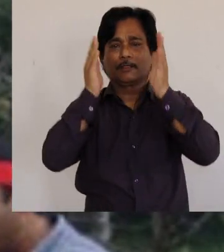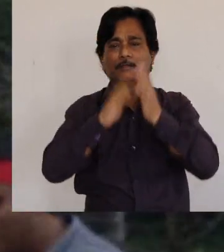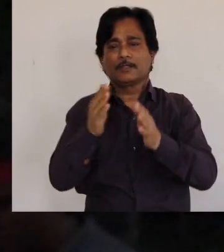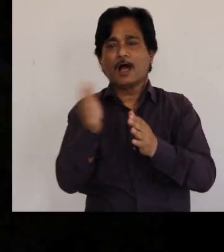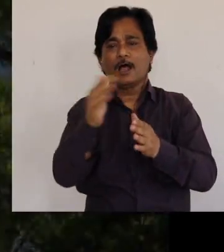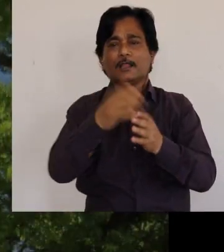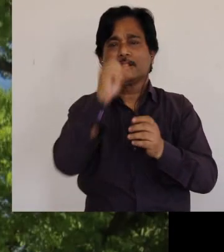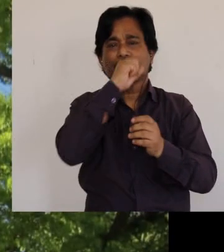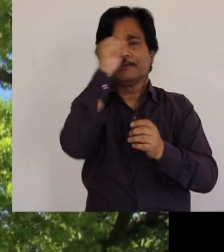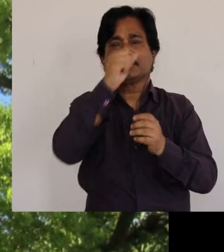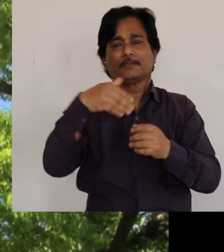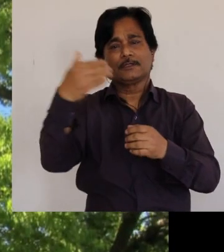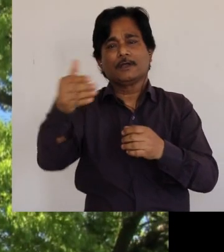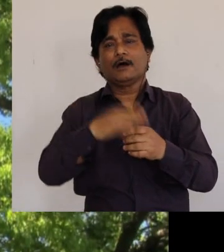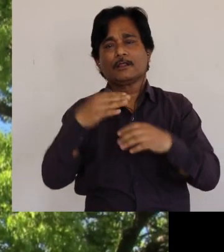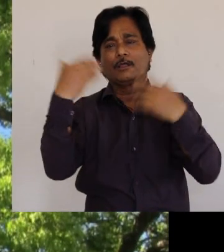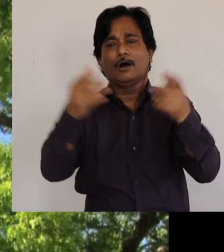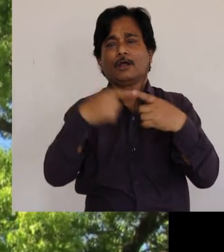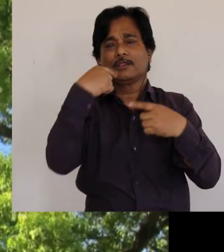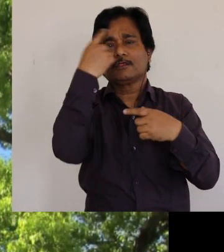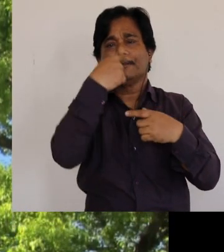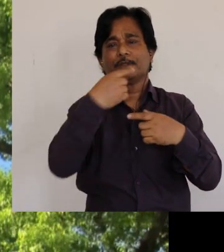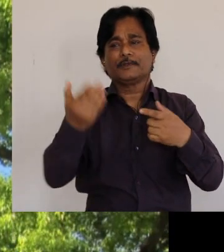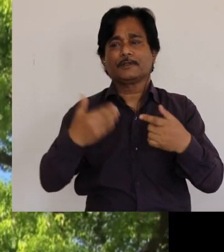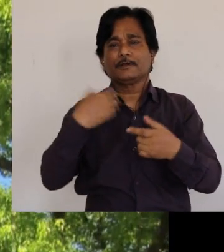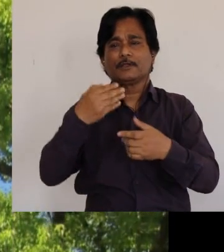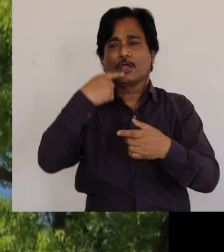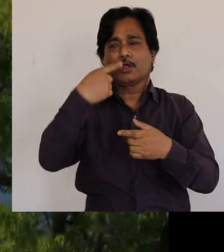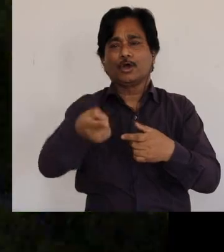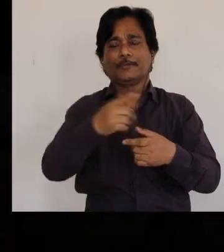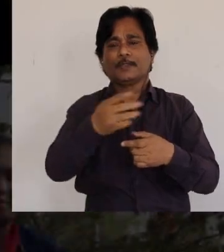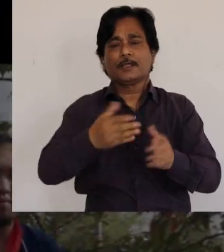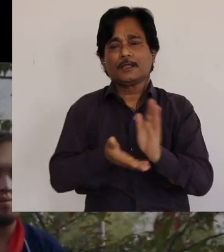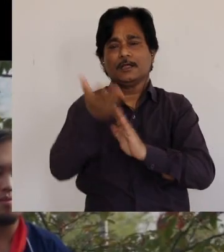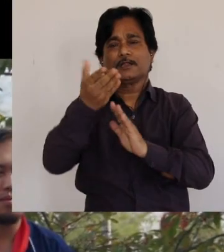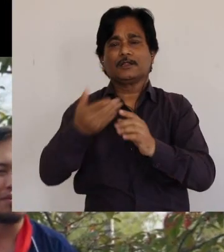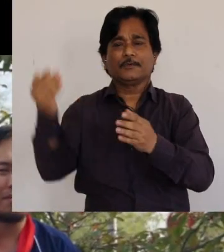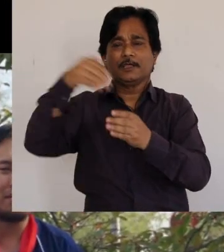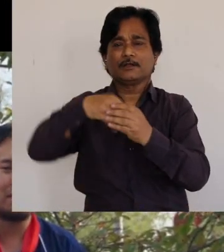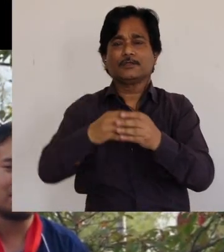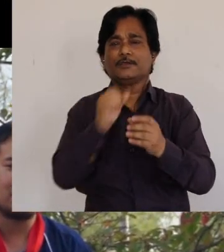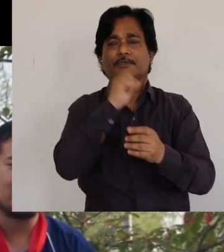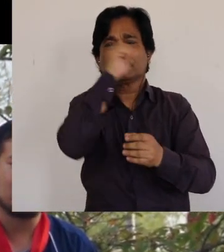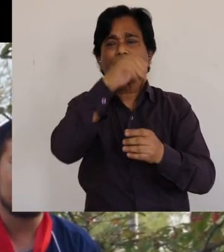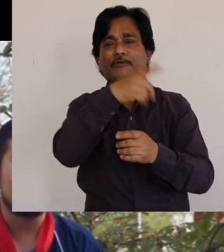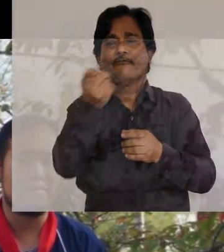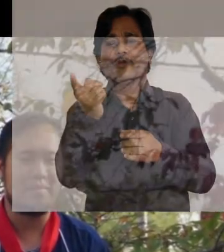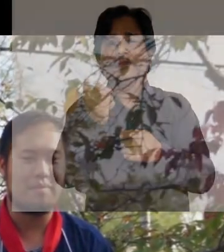communities. Thus, all the seminar participants will contribute to develop an inclusive society for all.